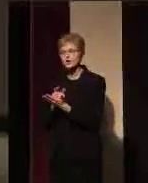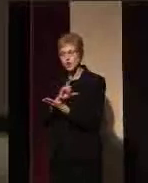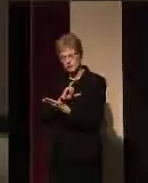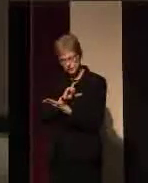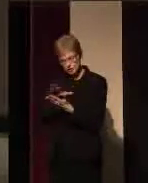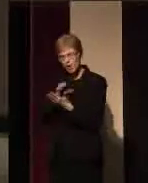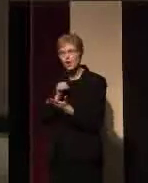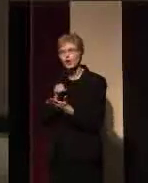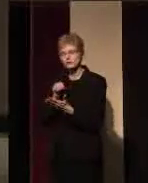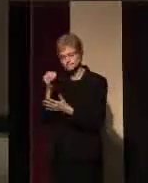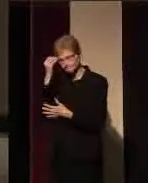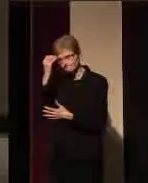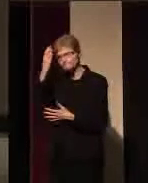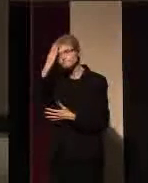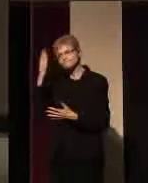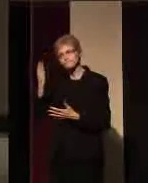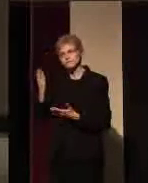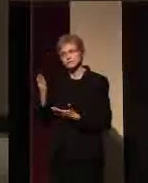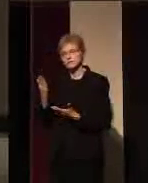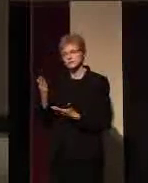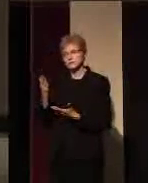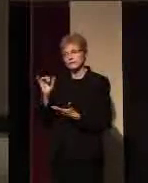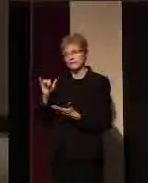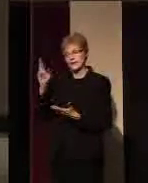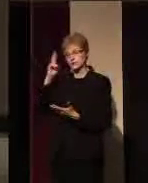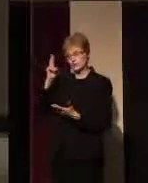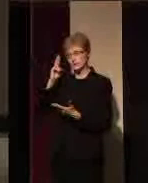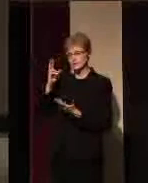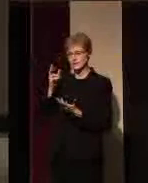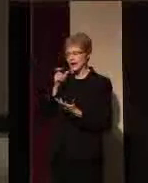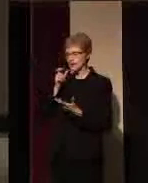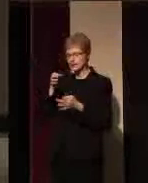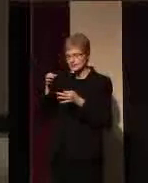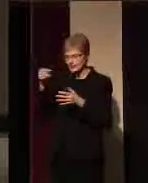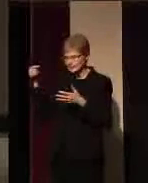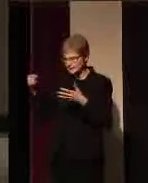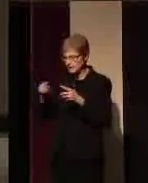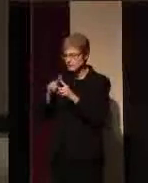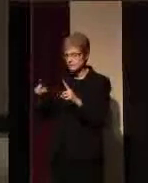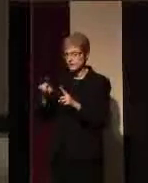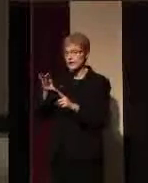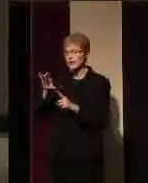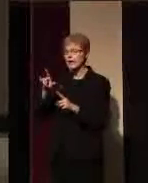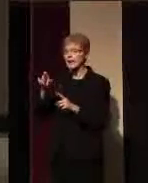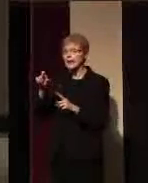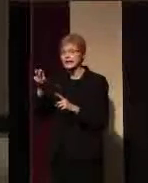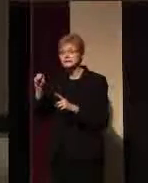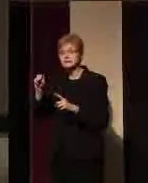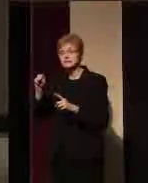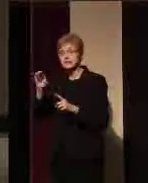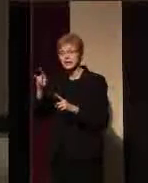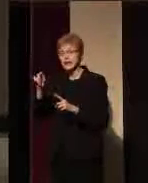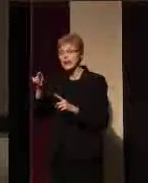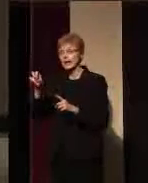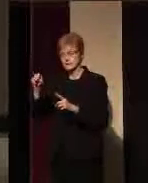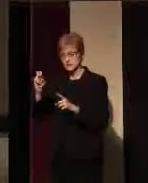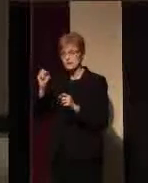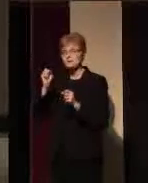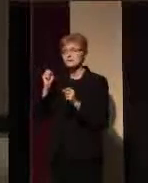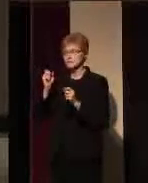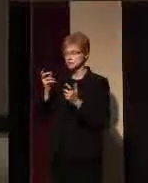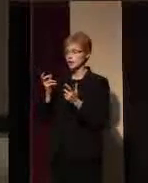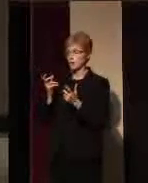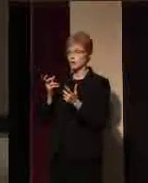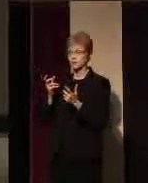enforcement officers. And that's why some of the protests, and I'm not going to go into details, but I'll take Clayton as an example. There was a lot of